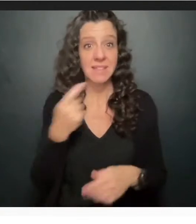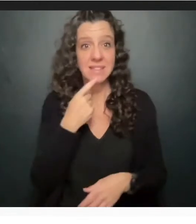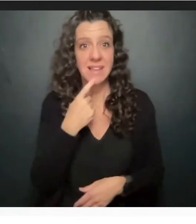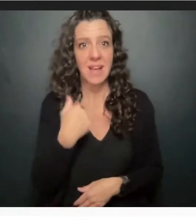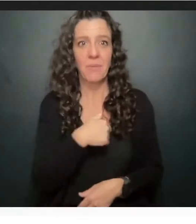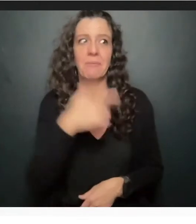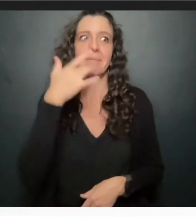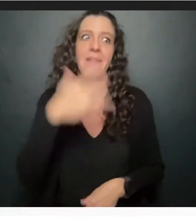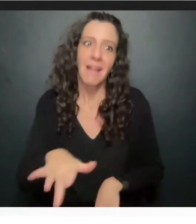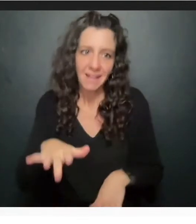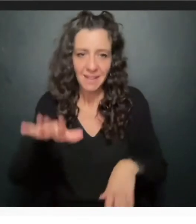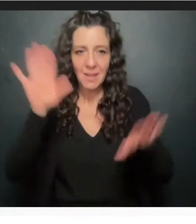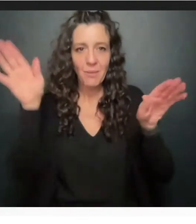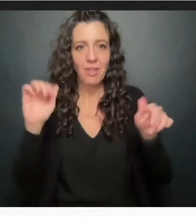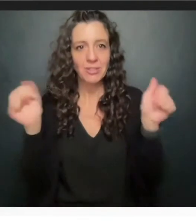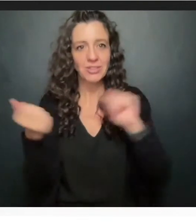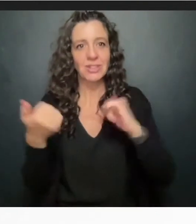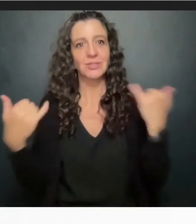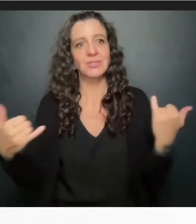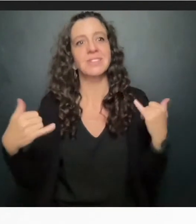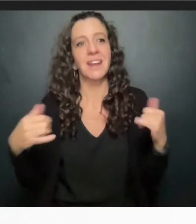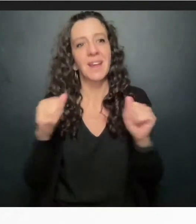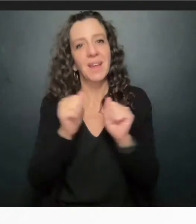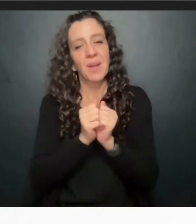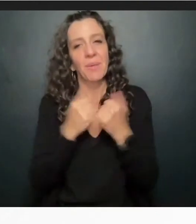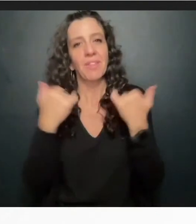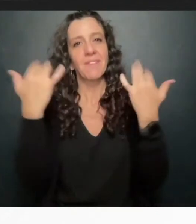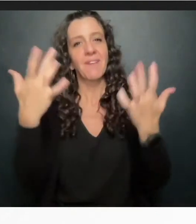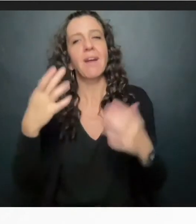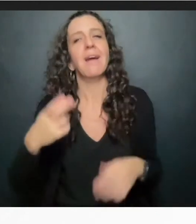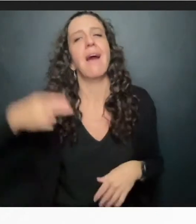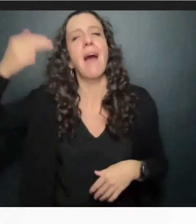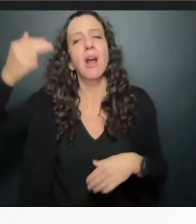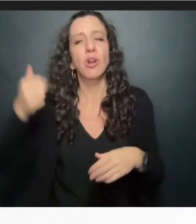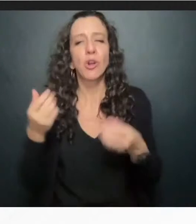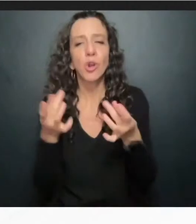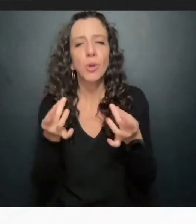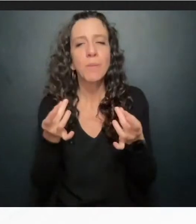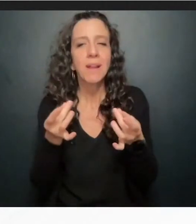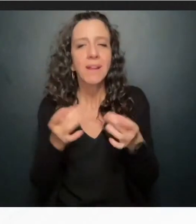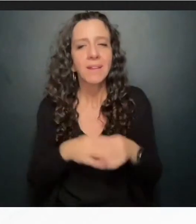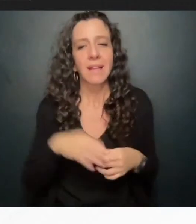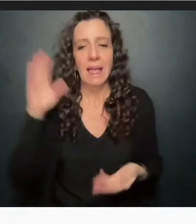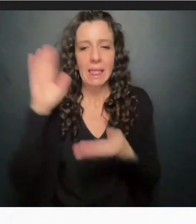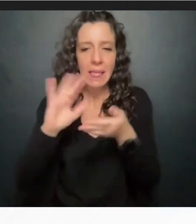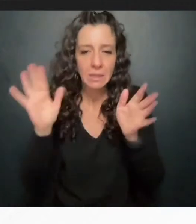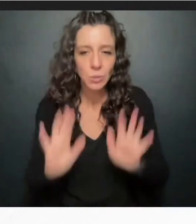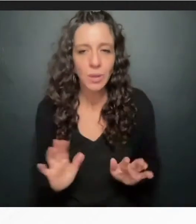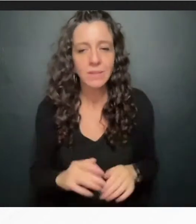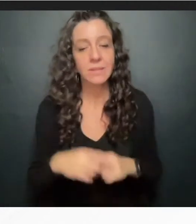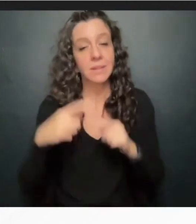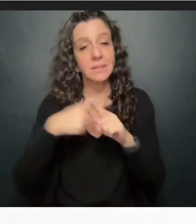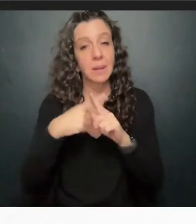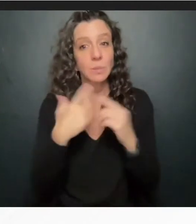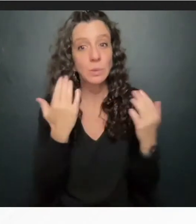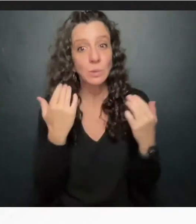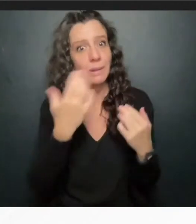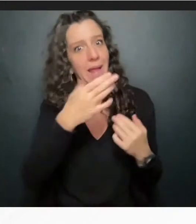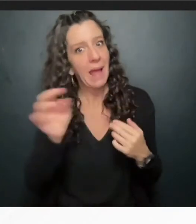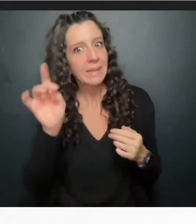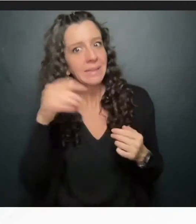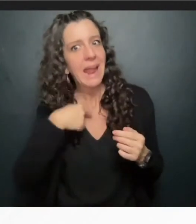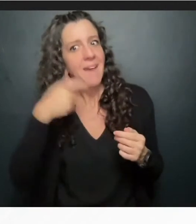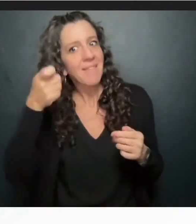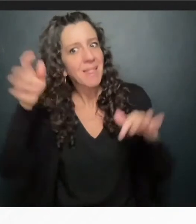weather change across the fire today. It was definitely higher humidities today, a lot less wind, cooler temperatures, and even a little bit of rain fell from the sky.